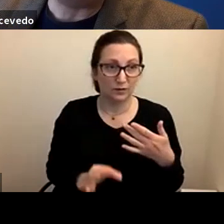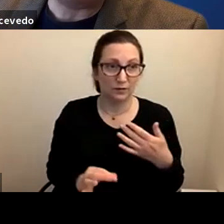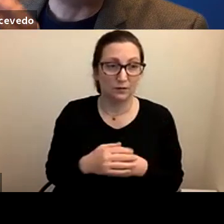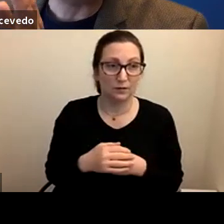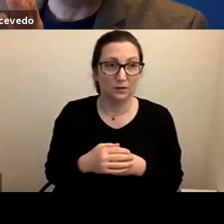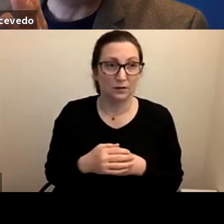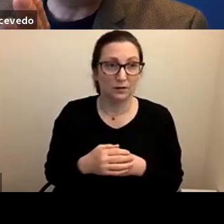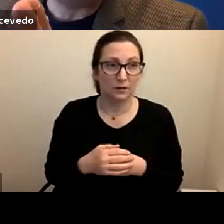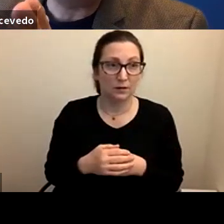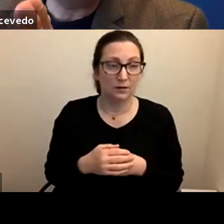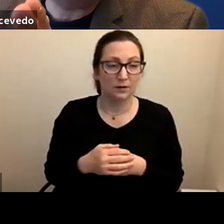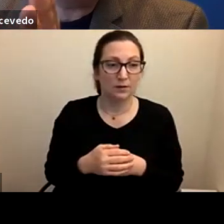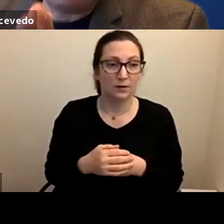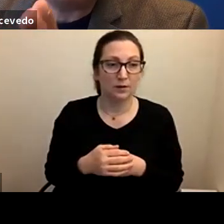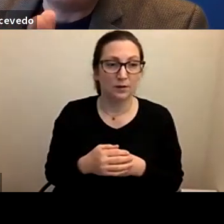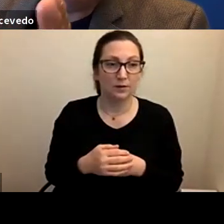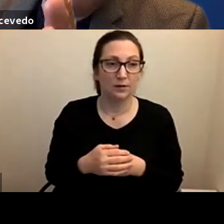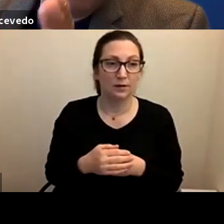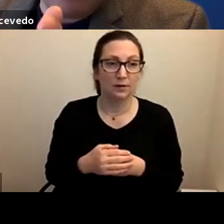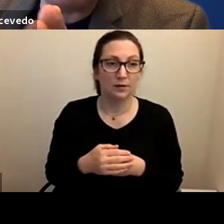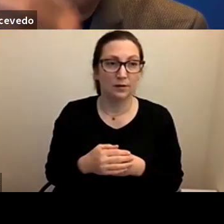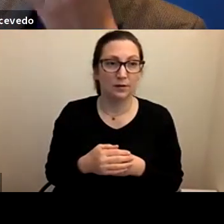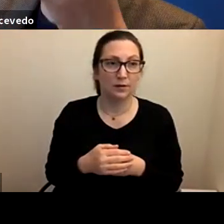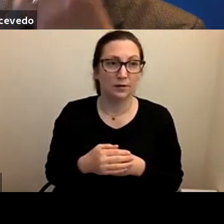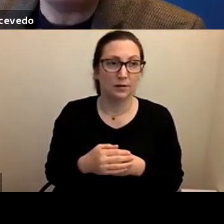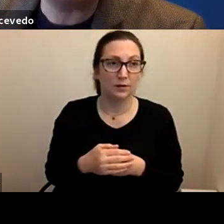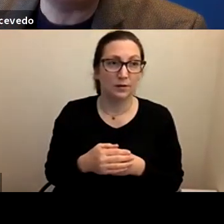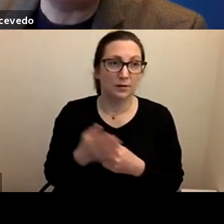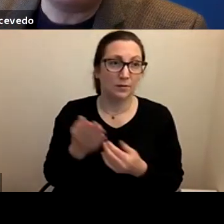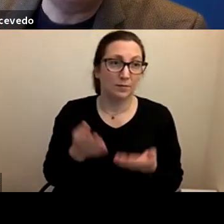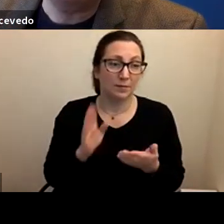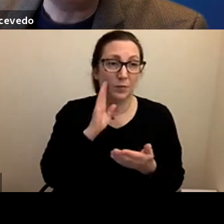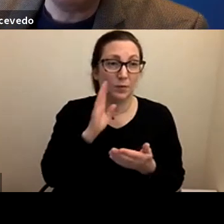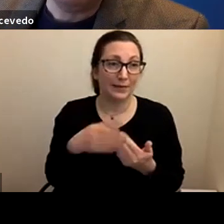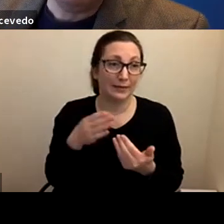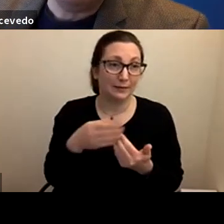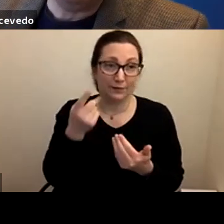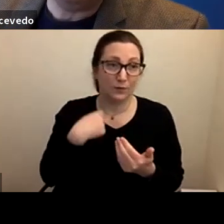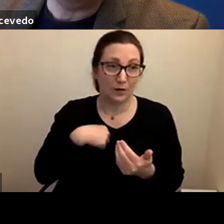And perhaps this is what this makes it perhaps a little easier on us. Number one,